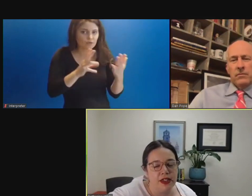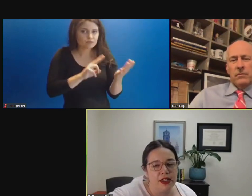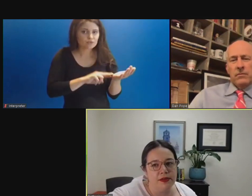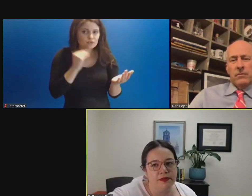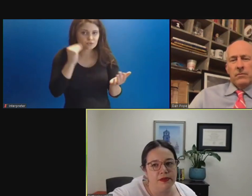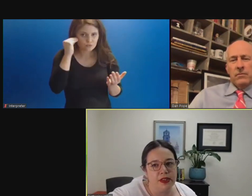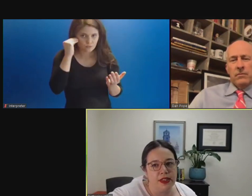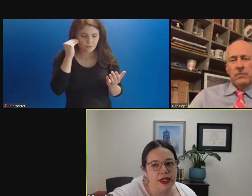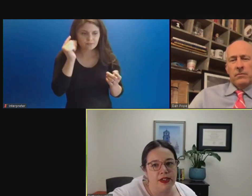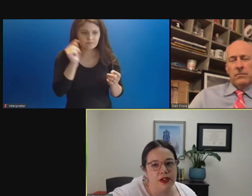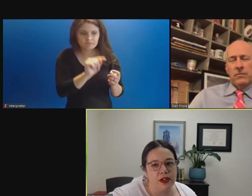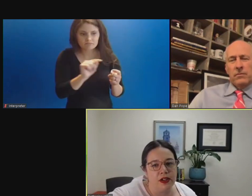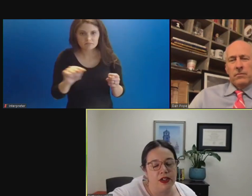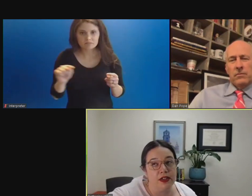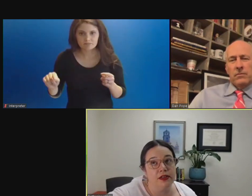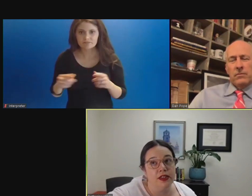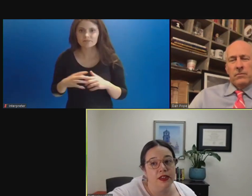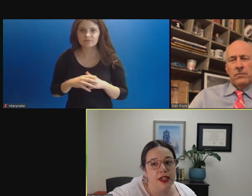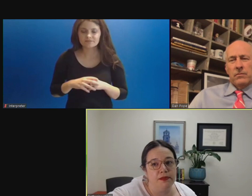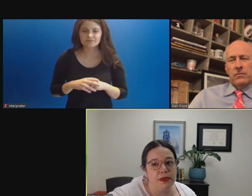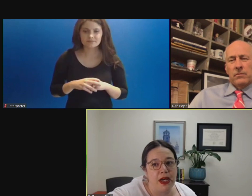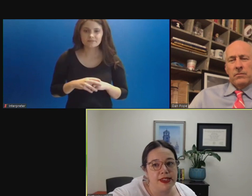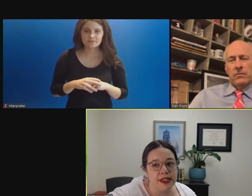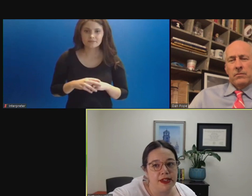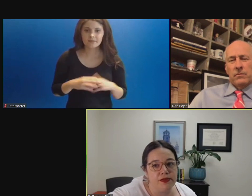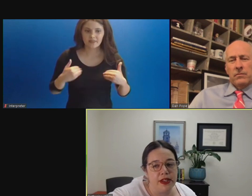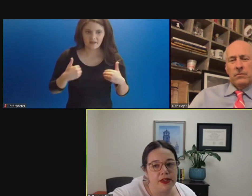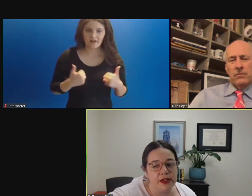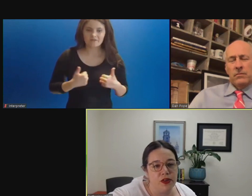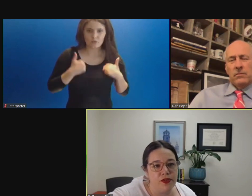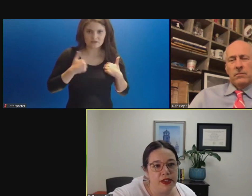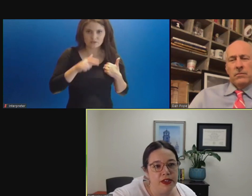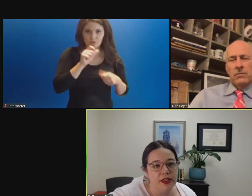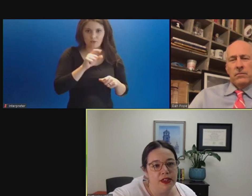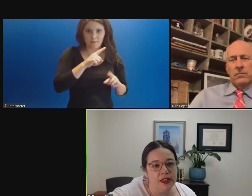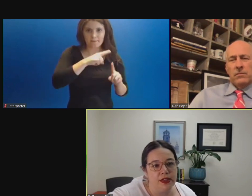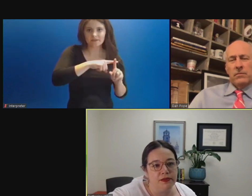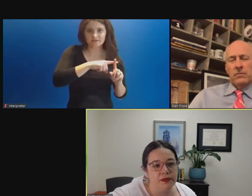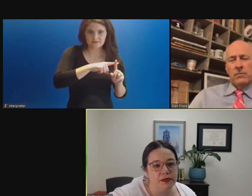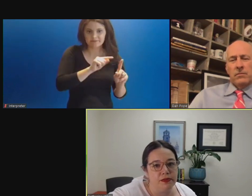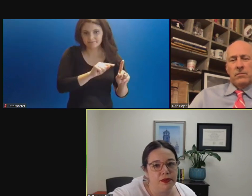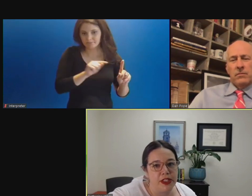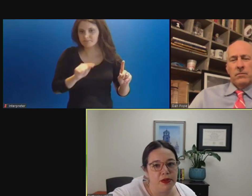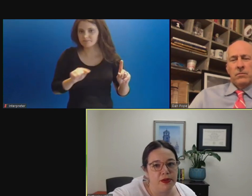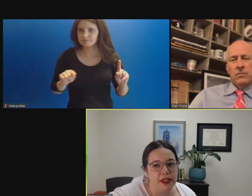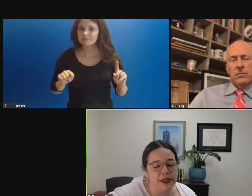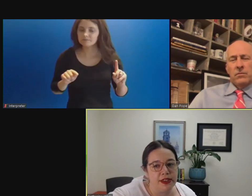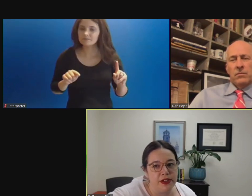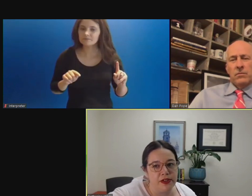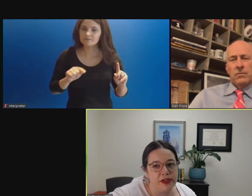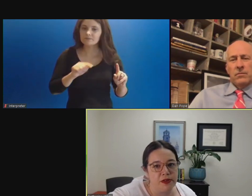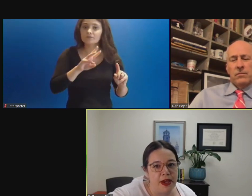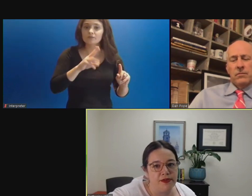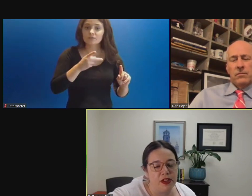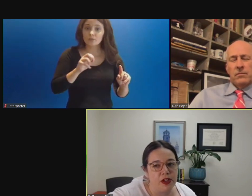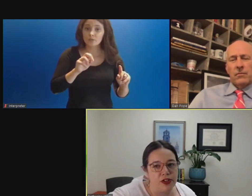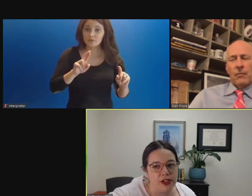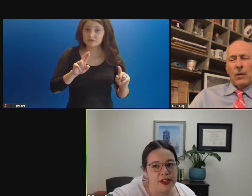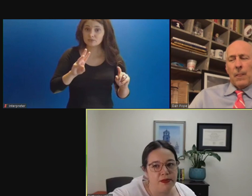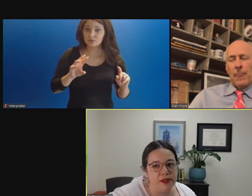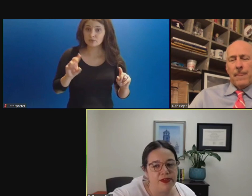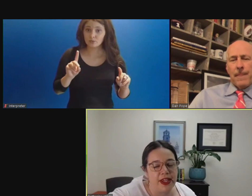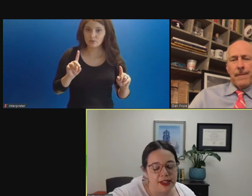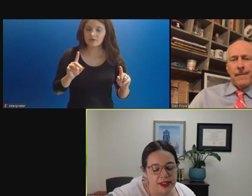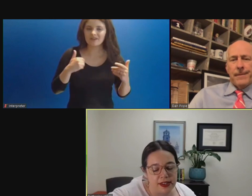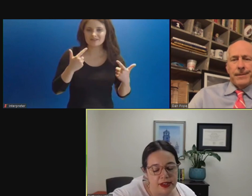residents that are positive with COVID. Whisperwood continues to have the